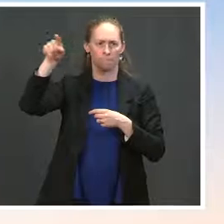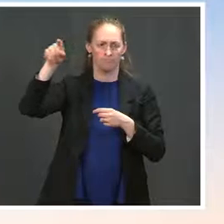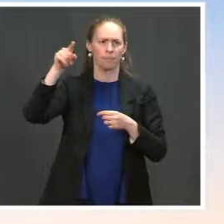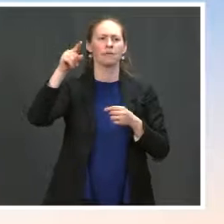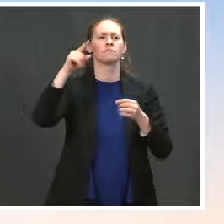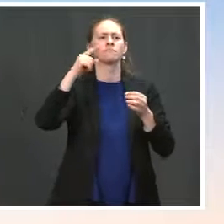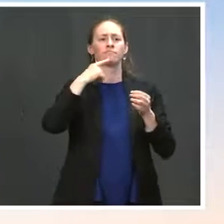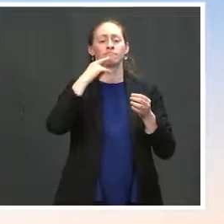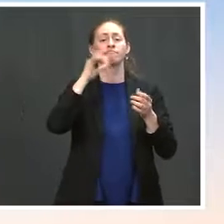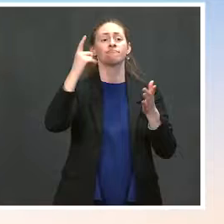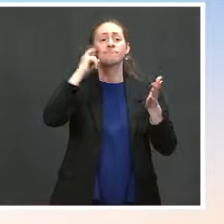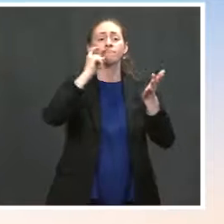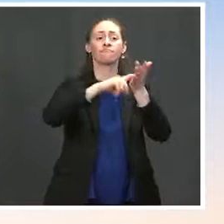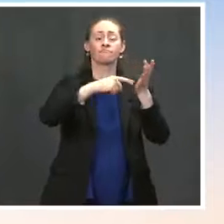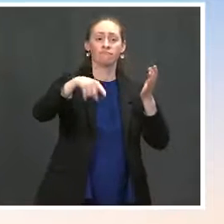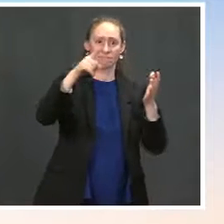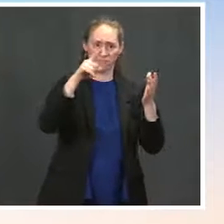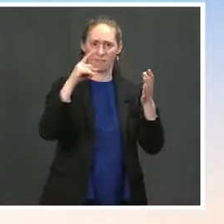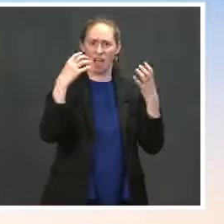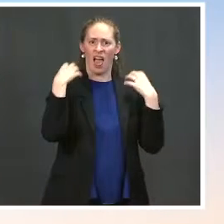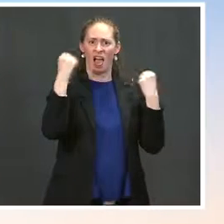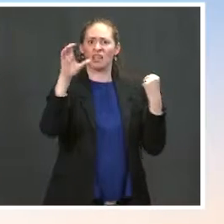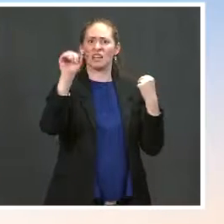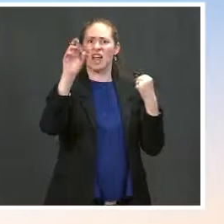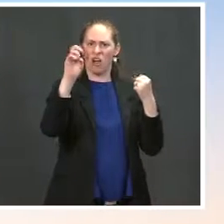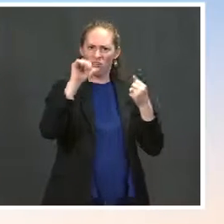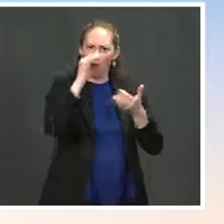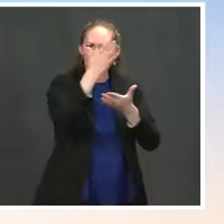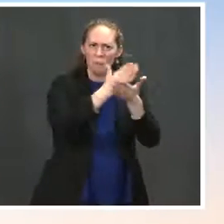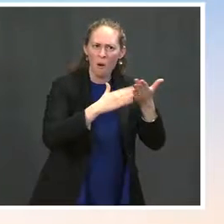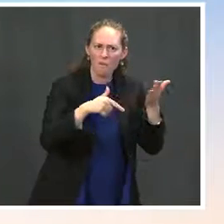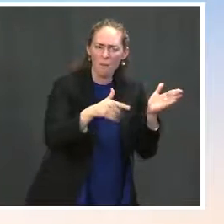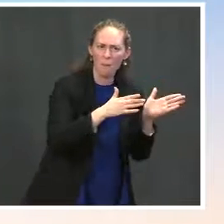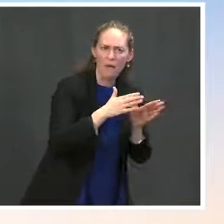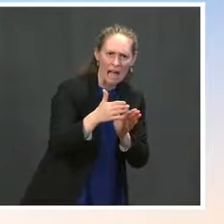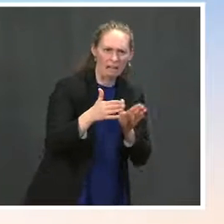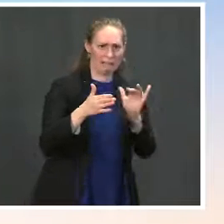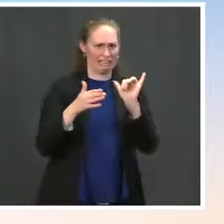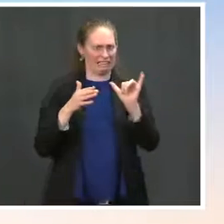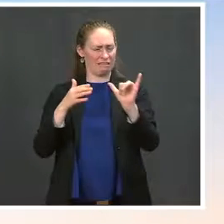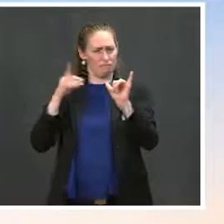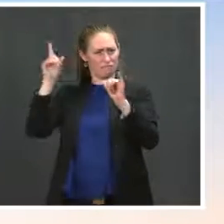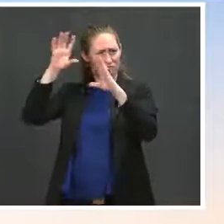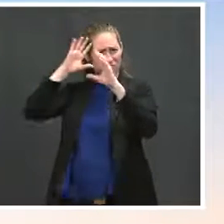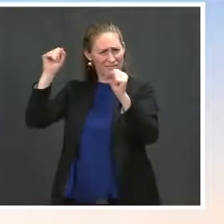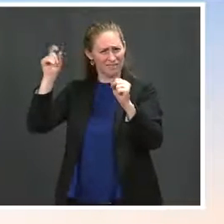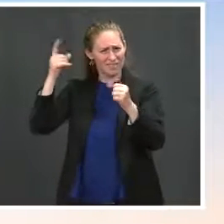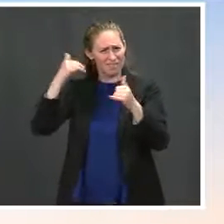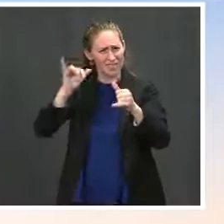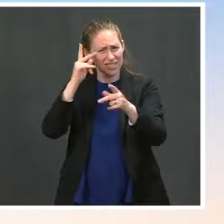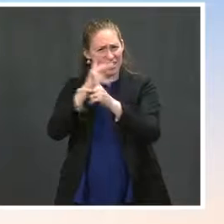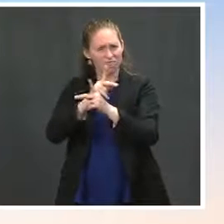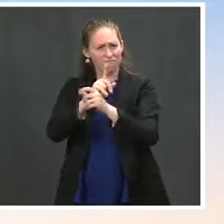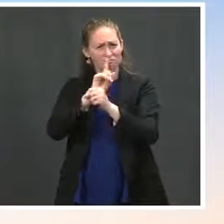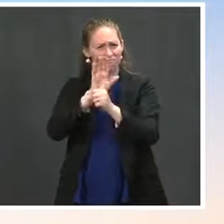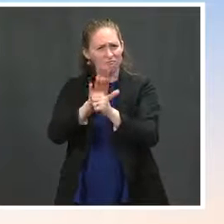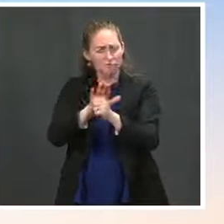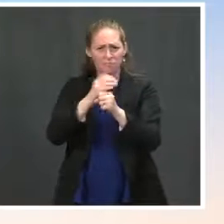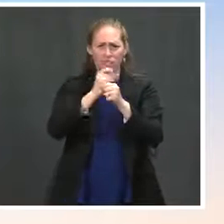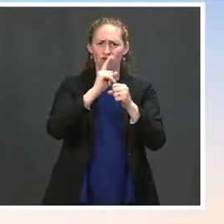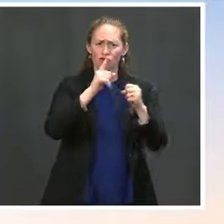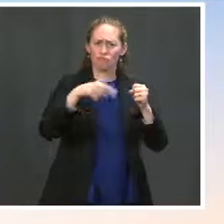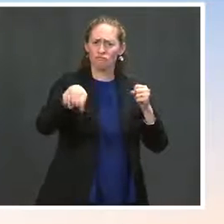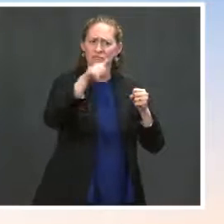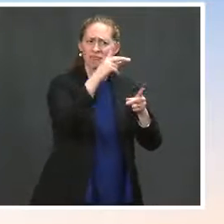that accurate, and is the president still committed to getting those done and discussing them in his speech next week? Well, I